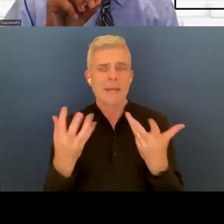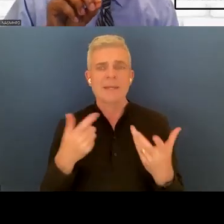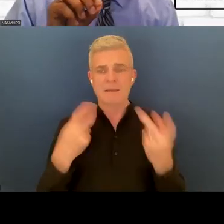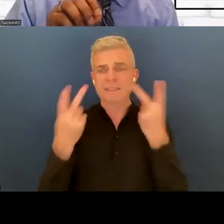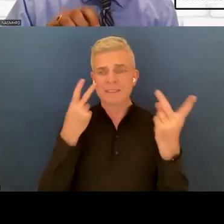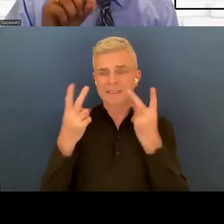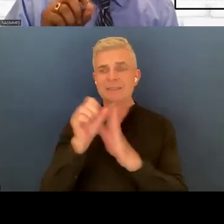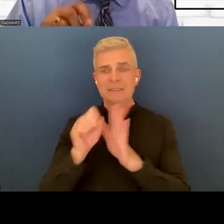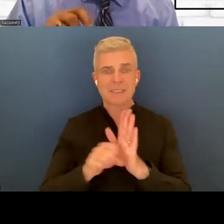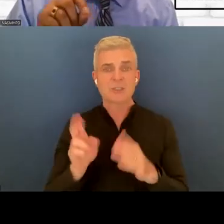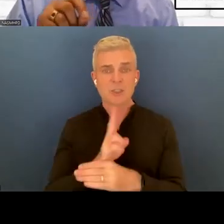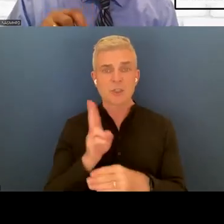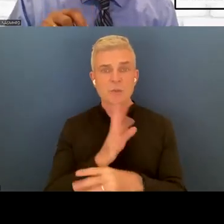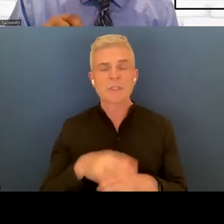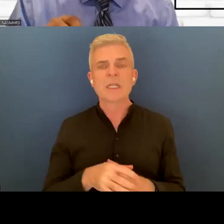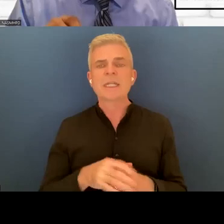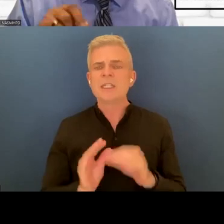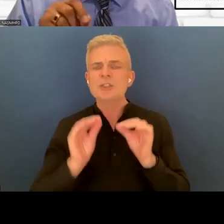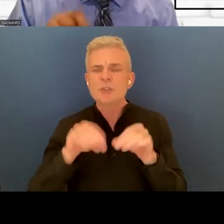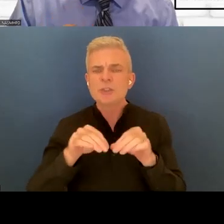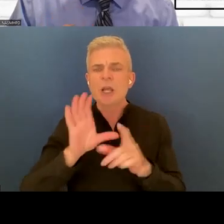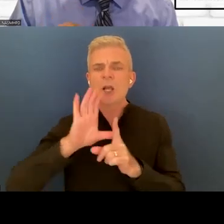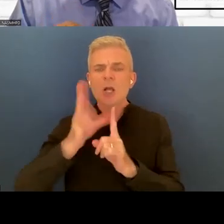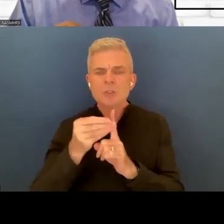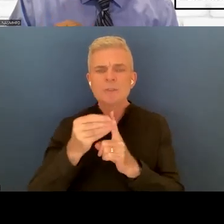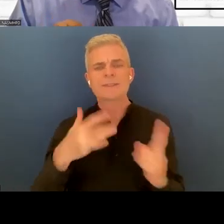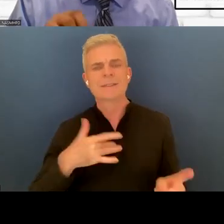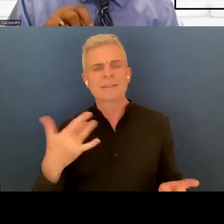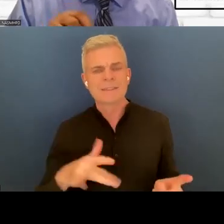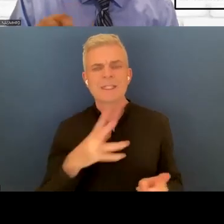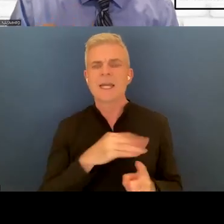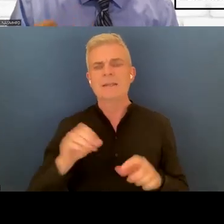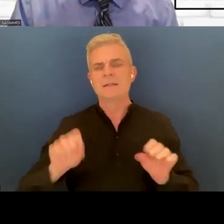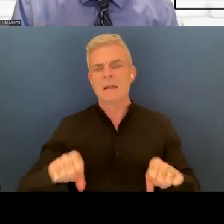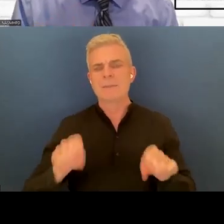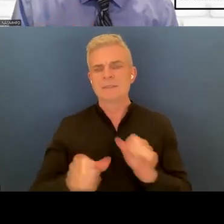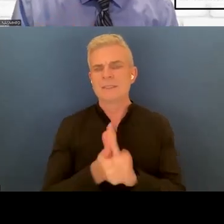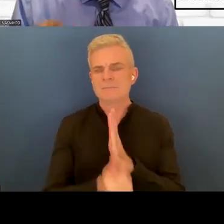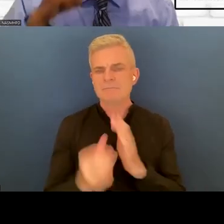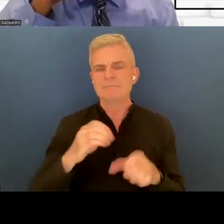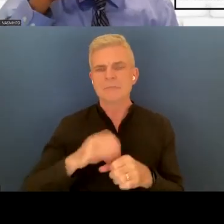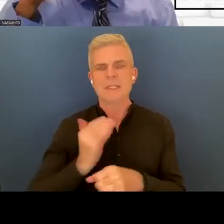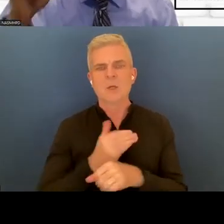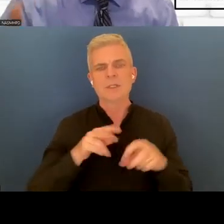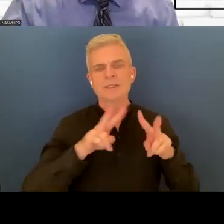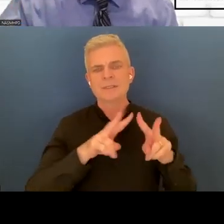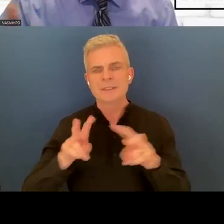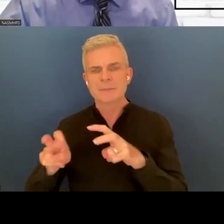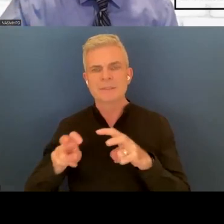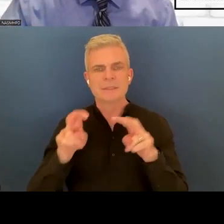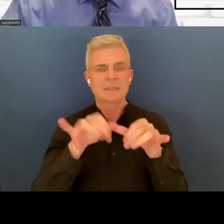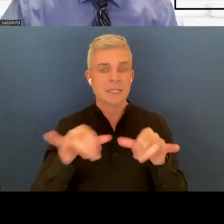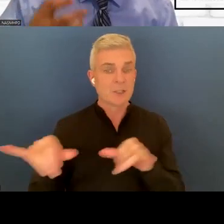is insertion of cultural sensitivity and competency into our assessment standards. And I want to point out in the